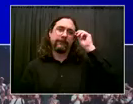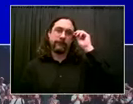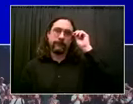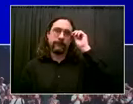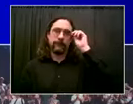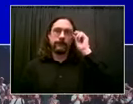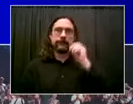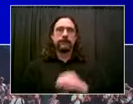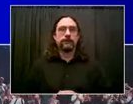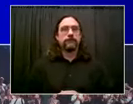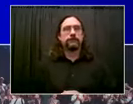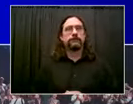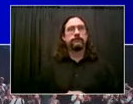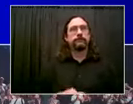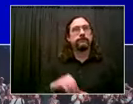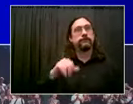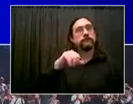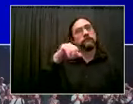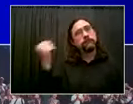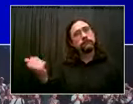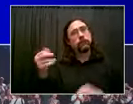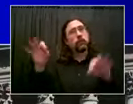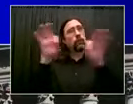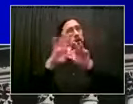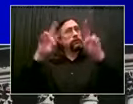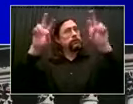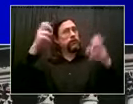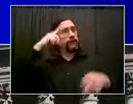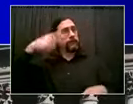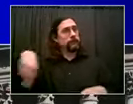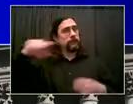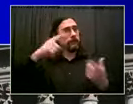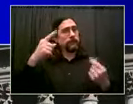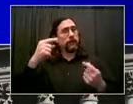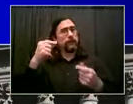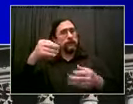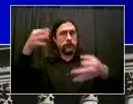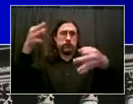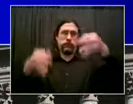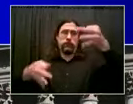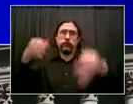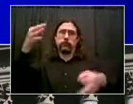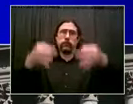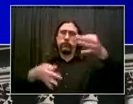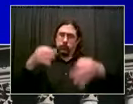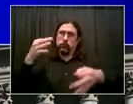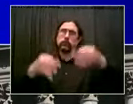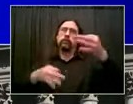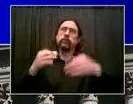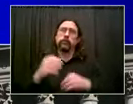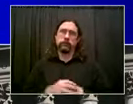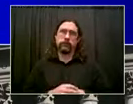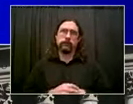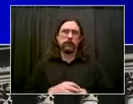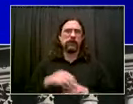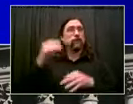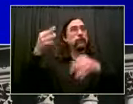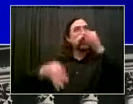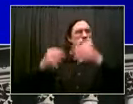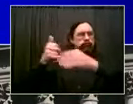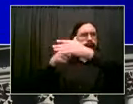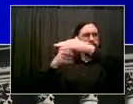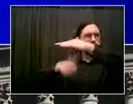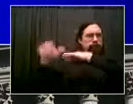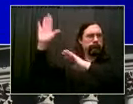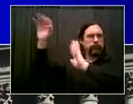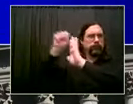of today, all court employees, this is a state operation, let's be clear. As of today, all court employees are supposed to be back. We, of